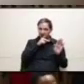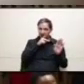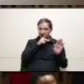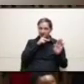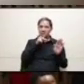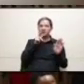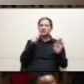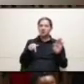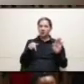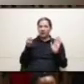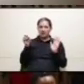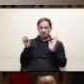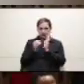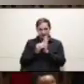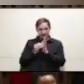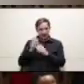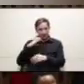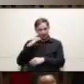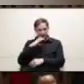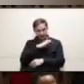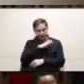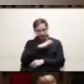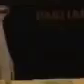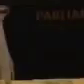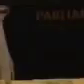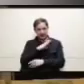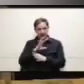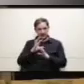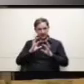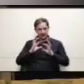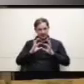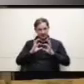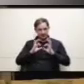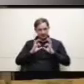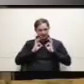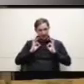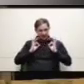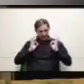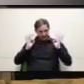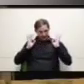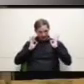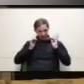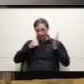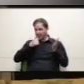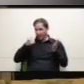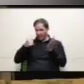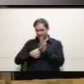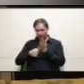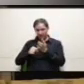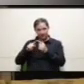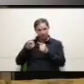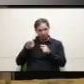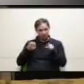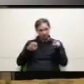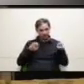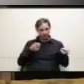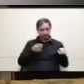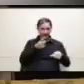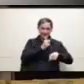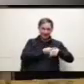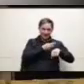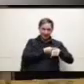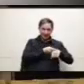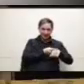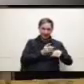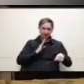was tabled at council and the mayor tables the letter from the chairman of the disciplinary board. What is the decision